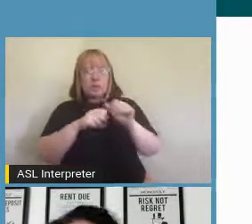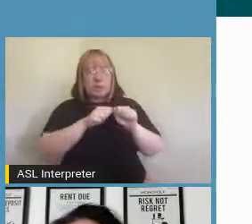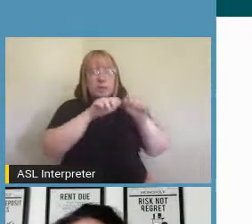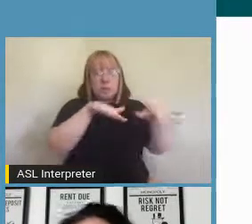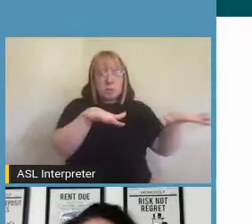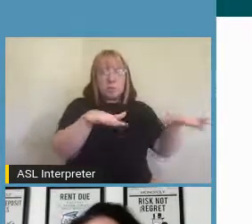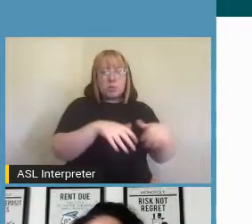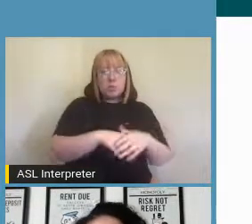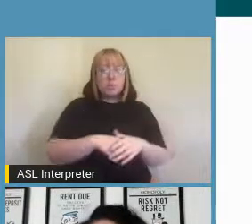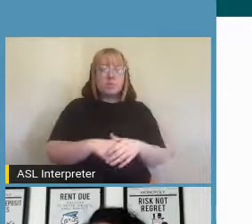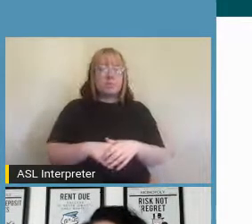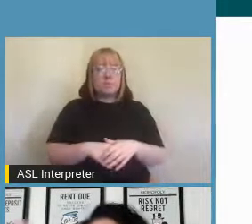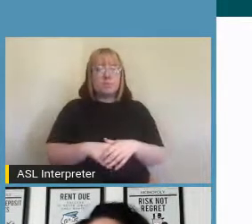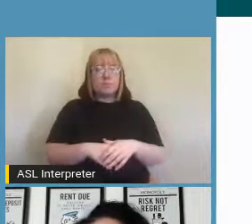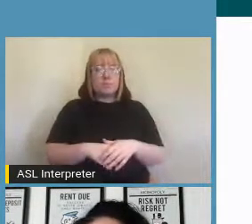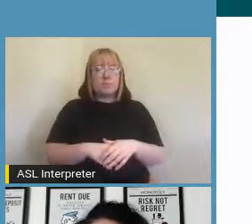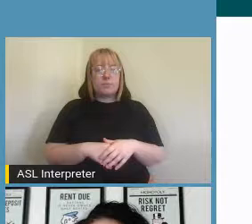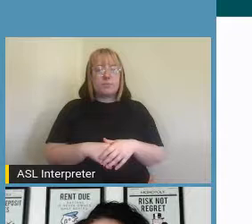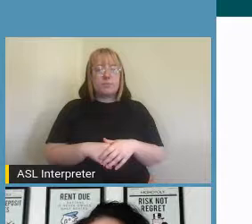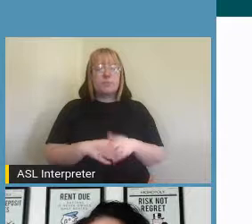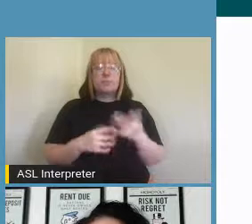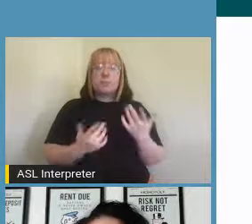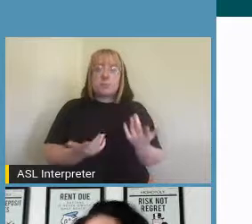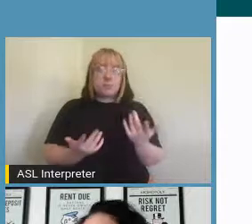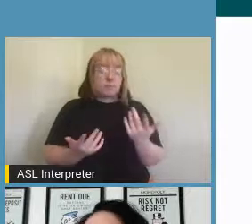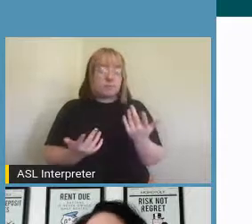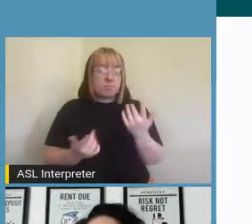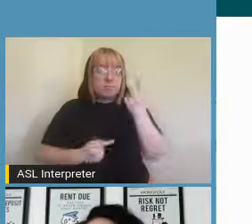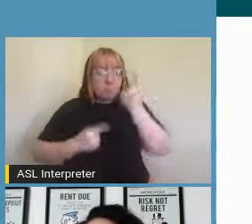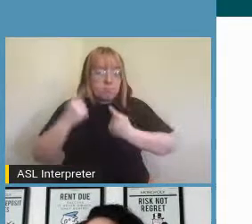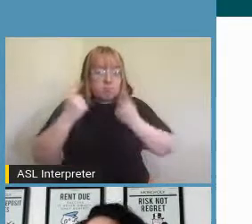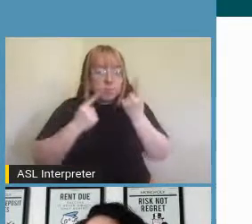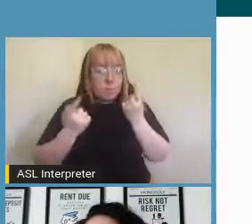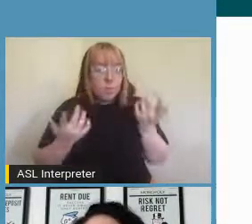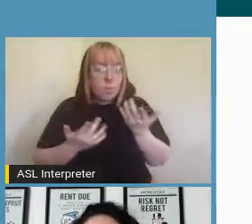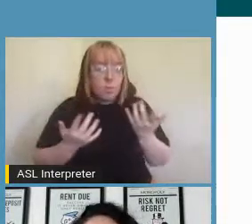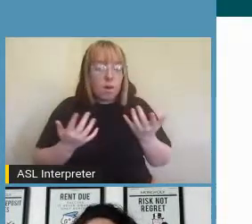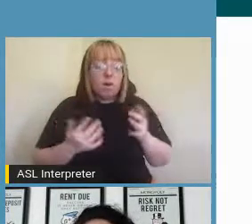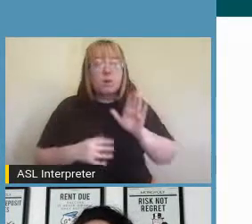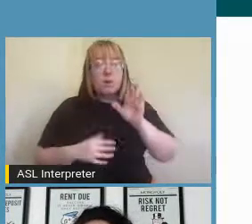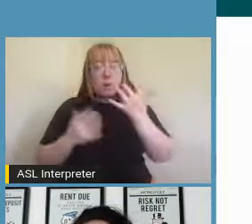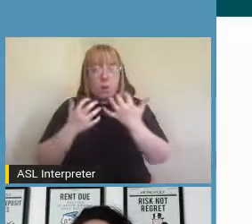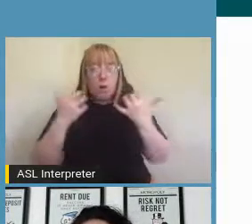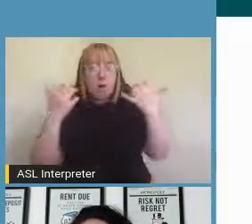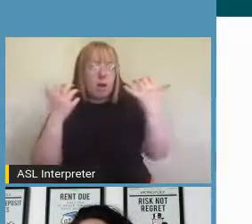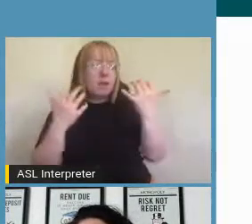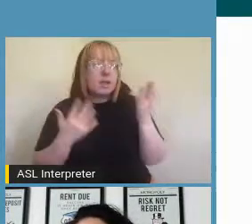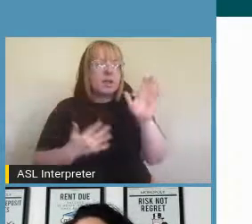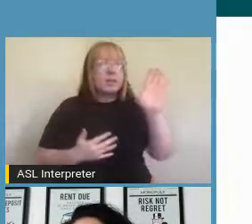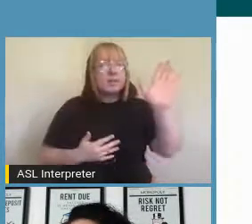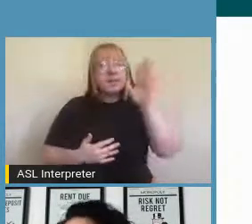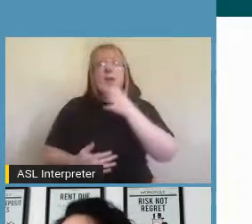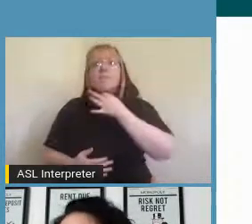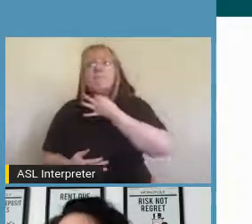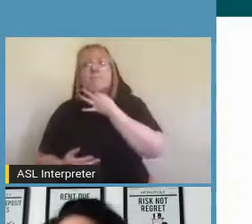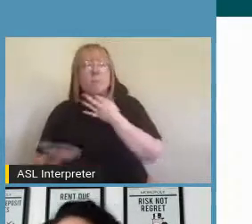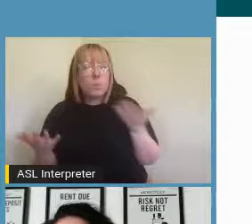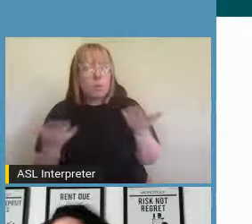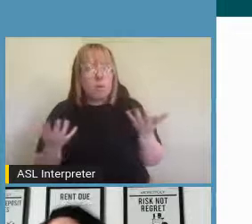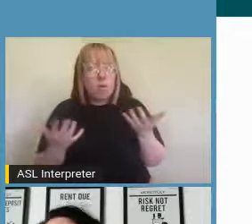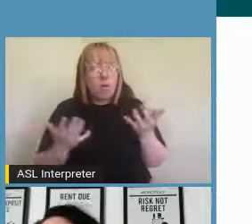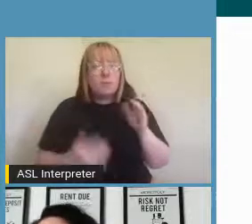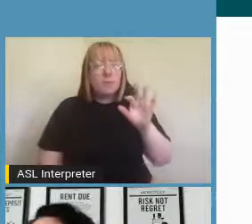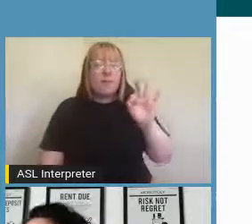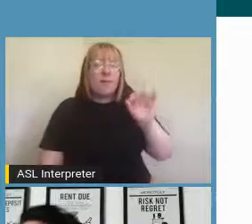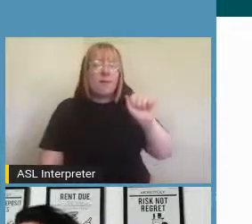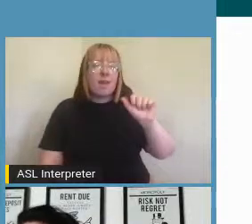thing around this is just inevitably it's thinking about, what is your audience actually wondering about, right? What are those